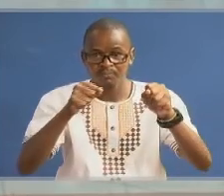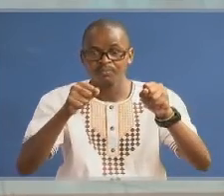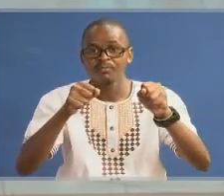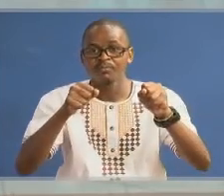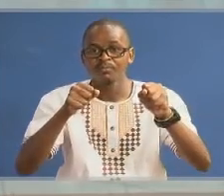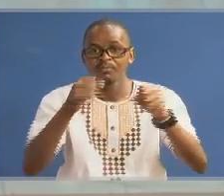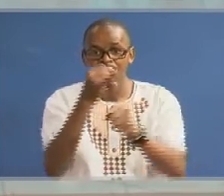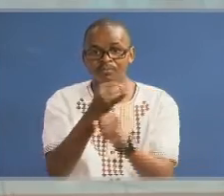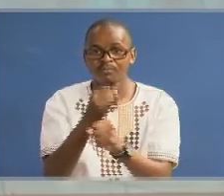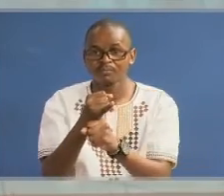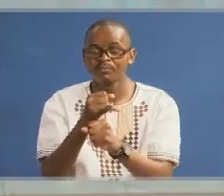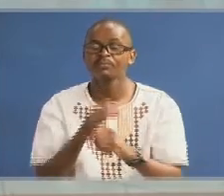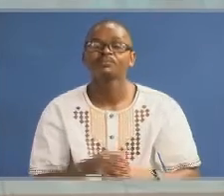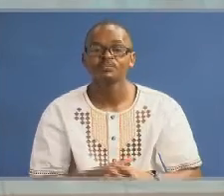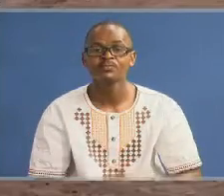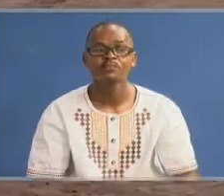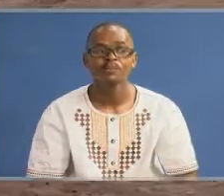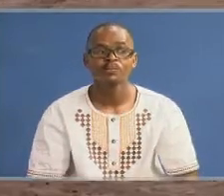sector.